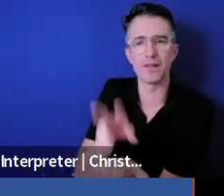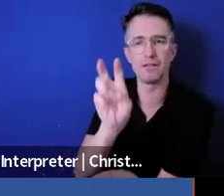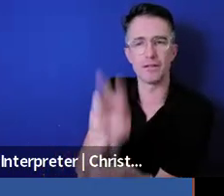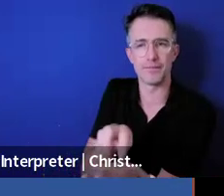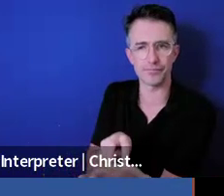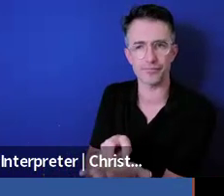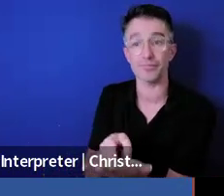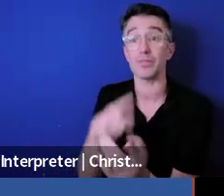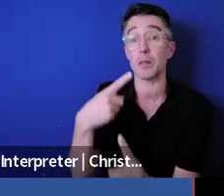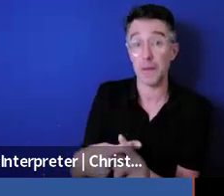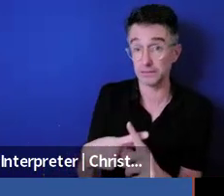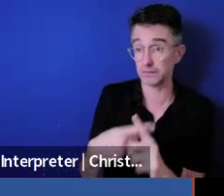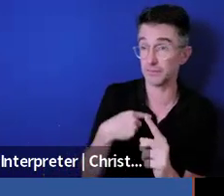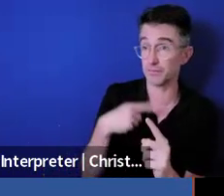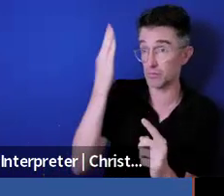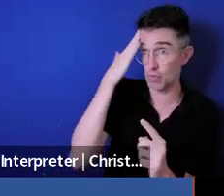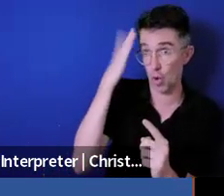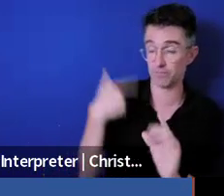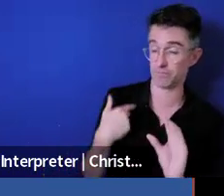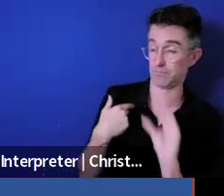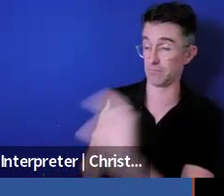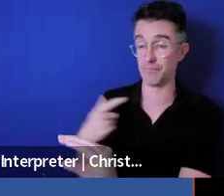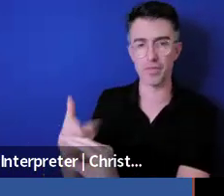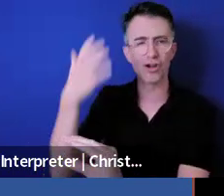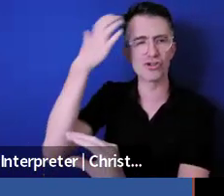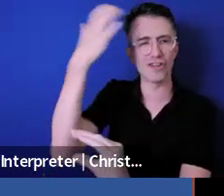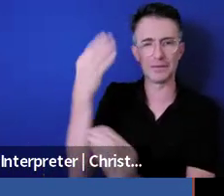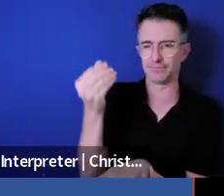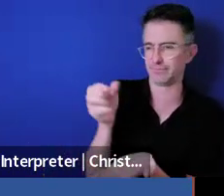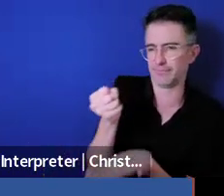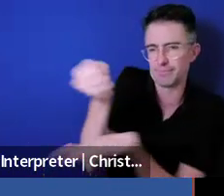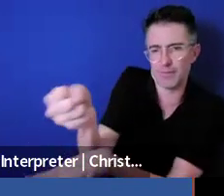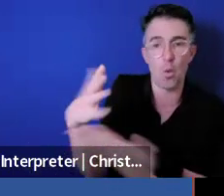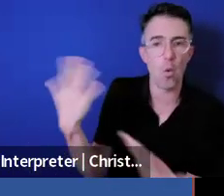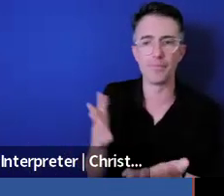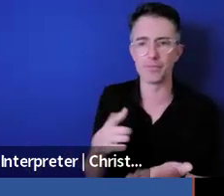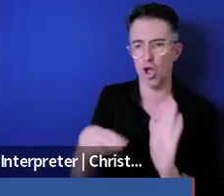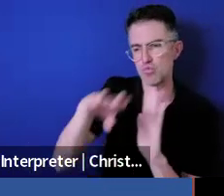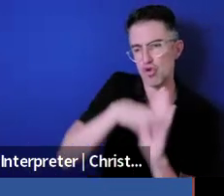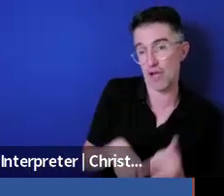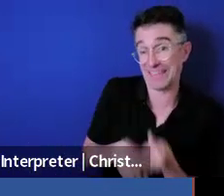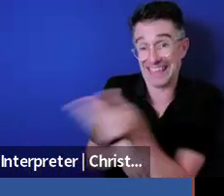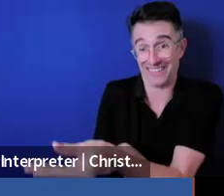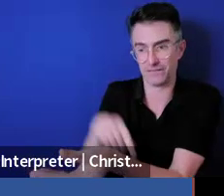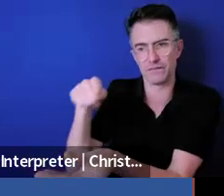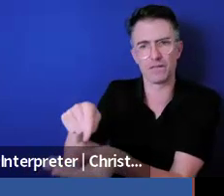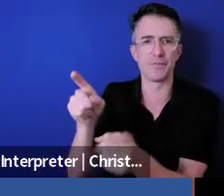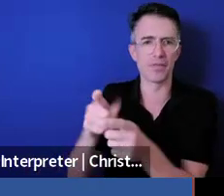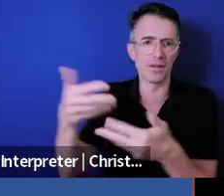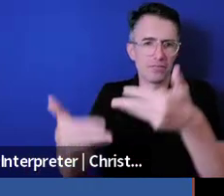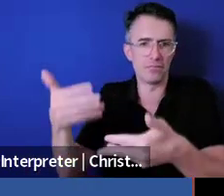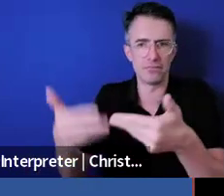a space for referral for disability certification. And that often includes disability-related questions in social